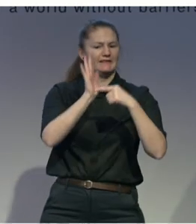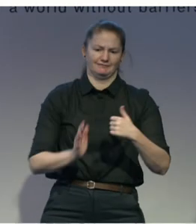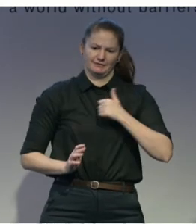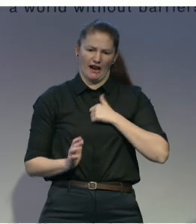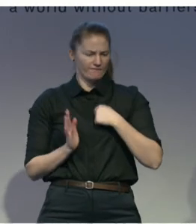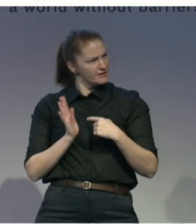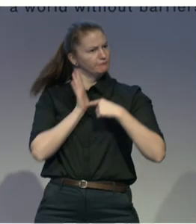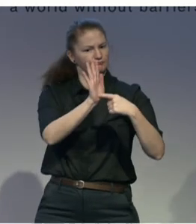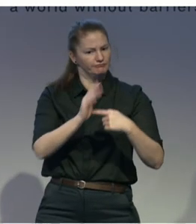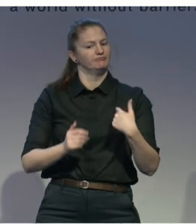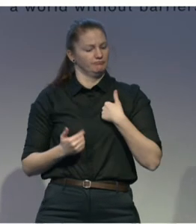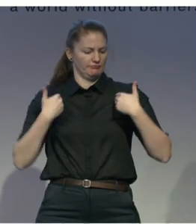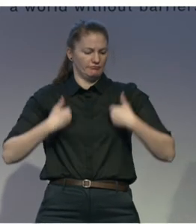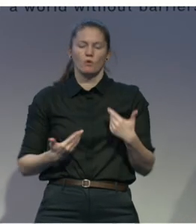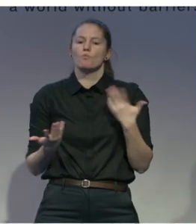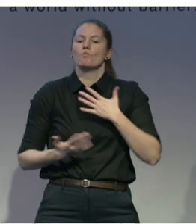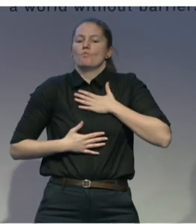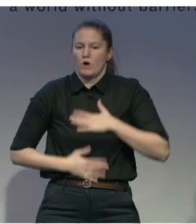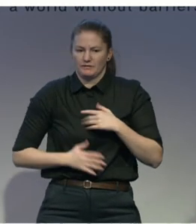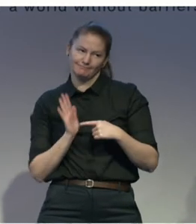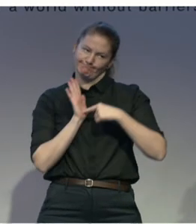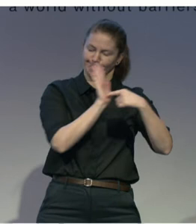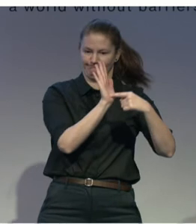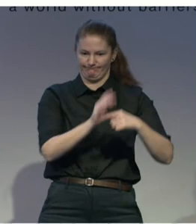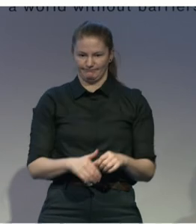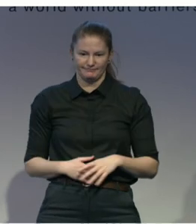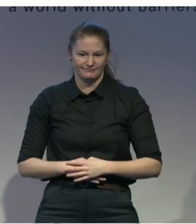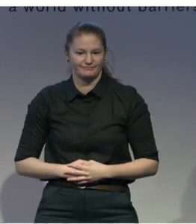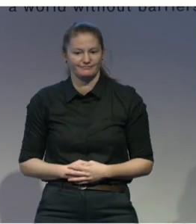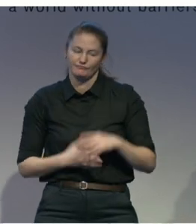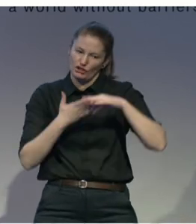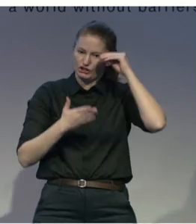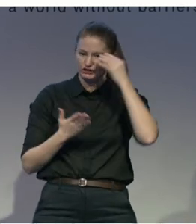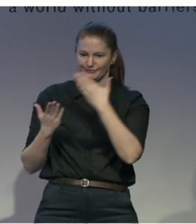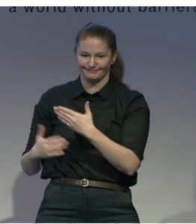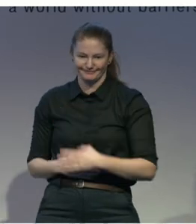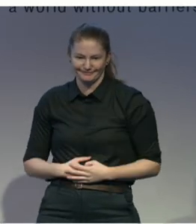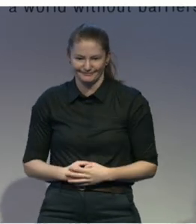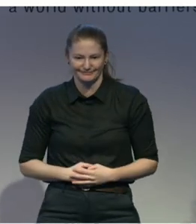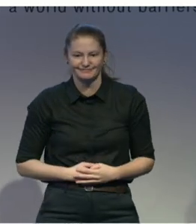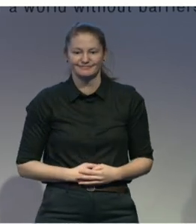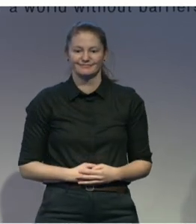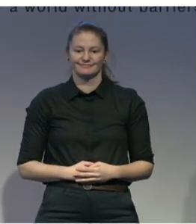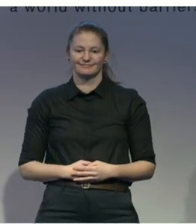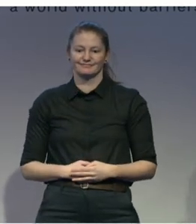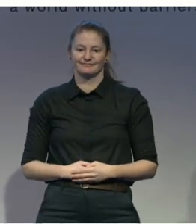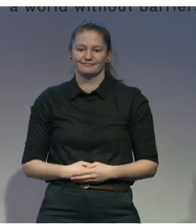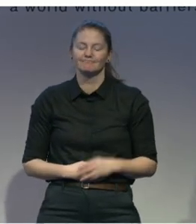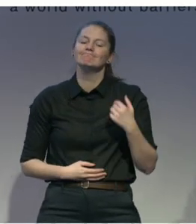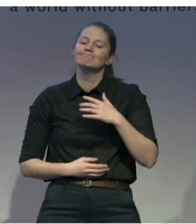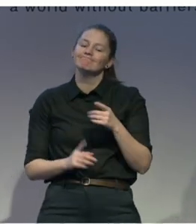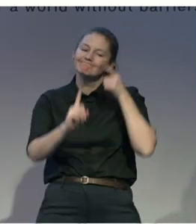From there, they were the ones that marked the way. They wanted society to change, and we created a good